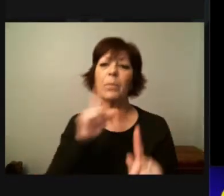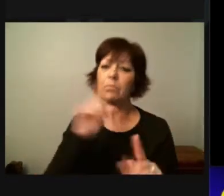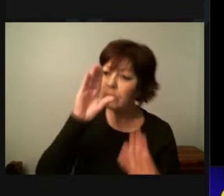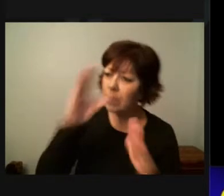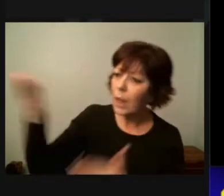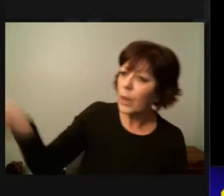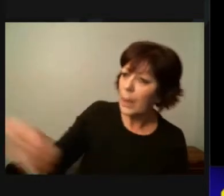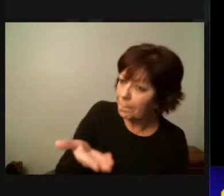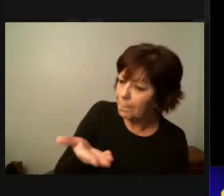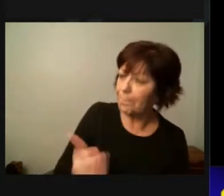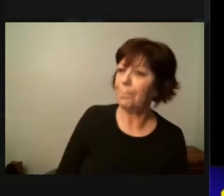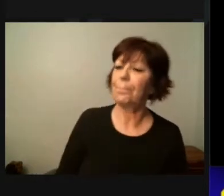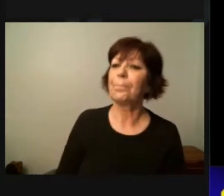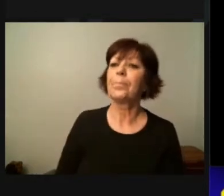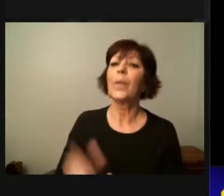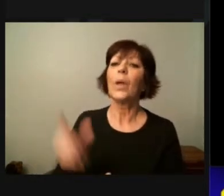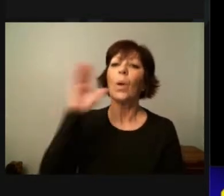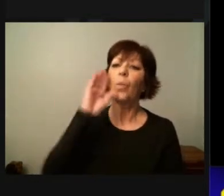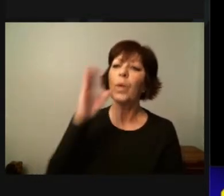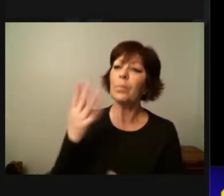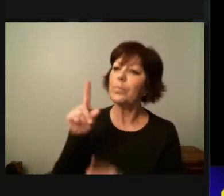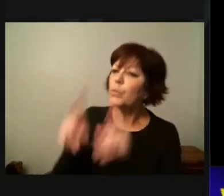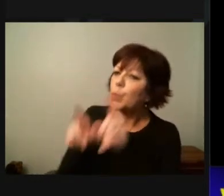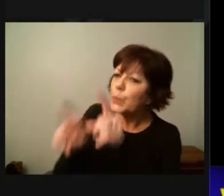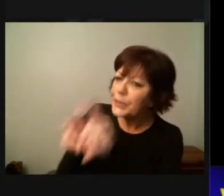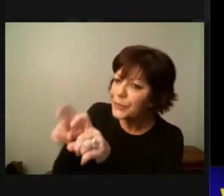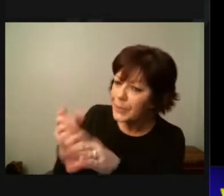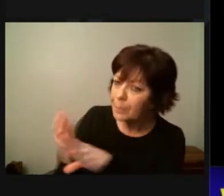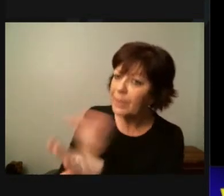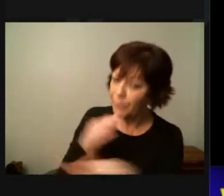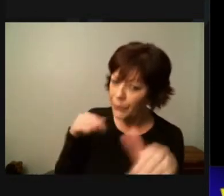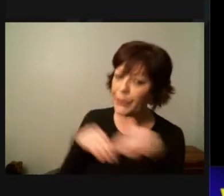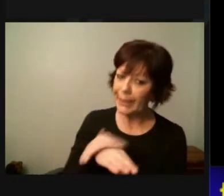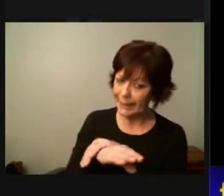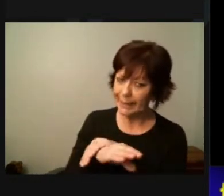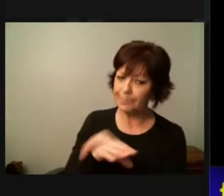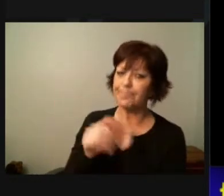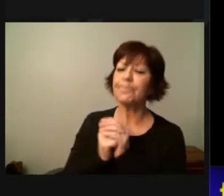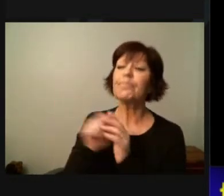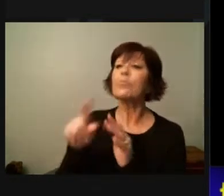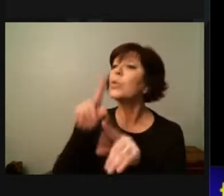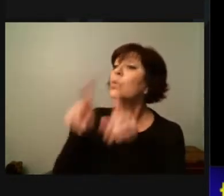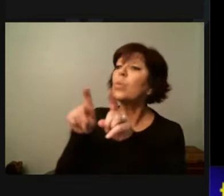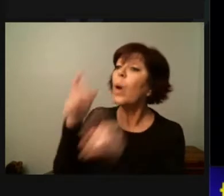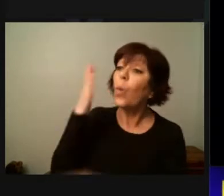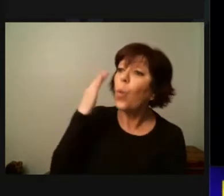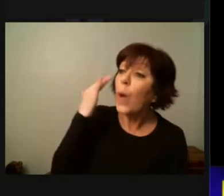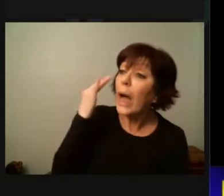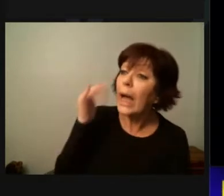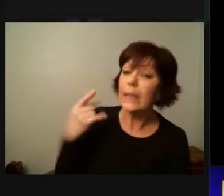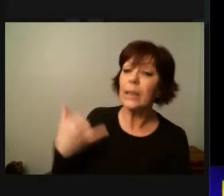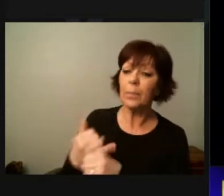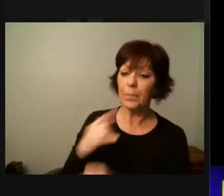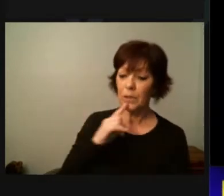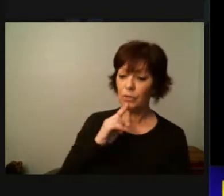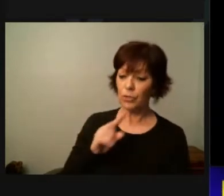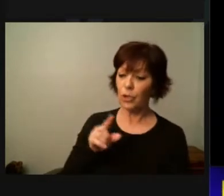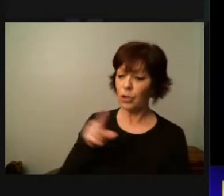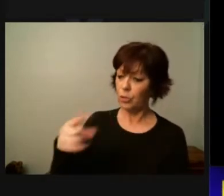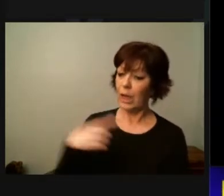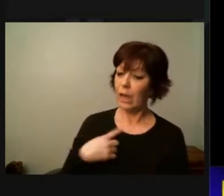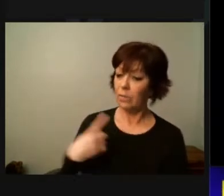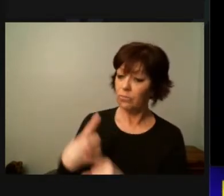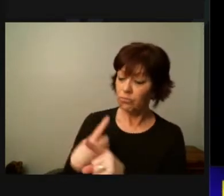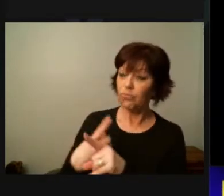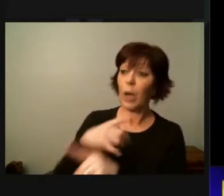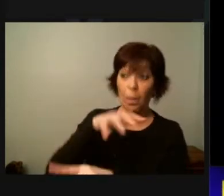saying hello to you, and they're going to be screening you before you enter. This is to make sure that you have the proper